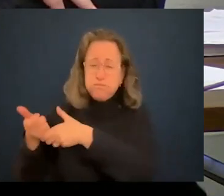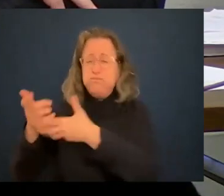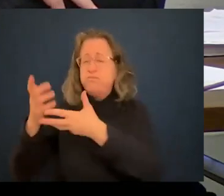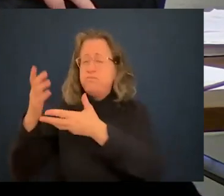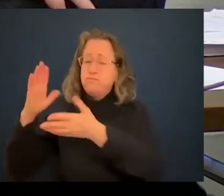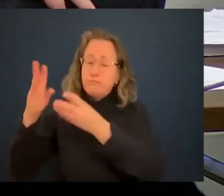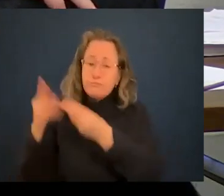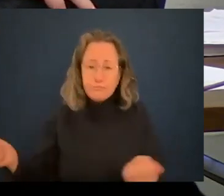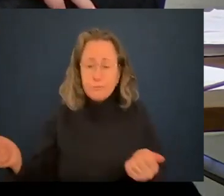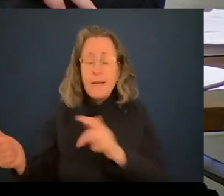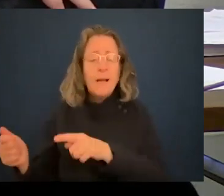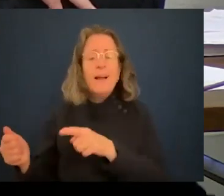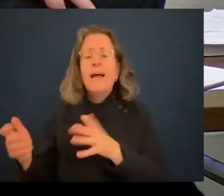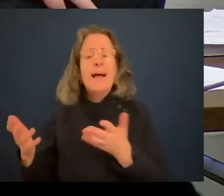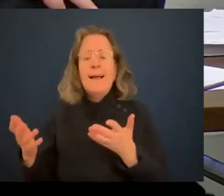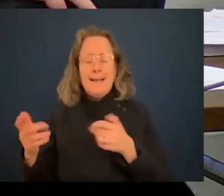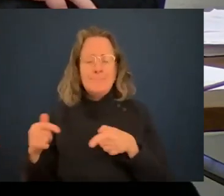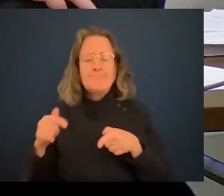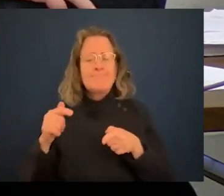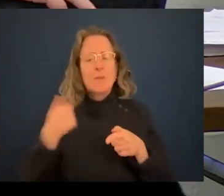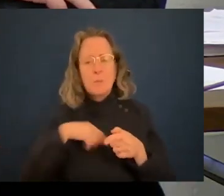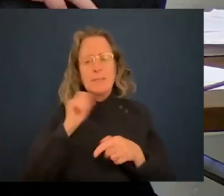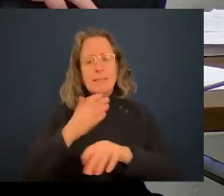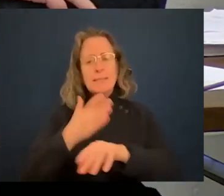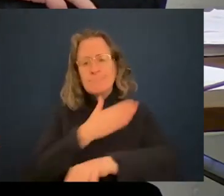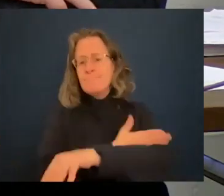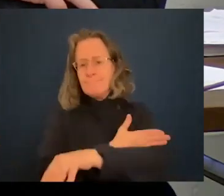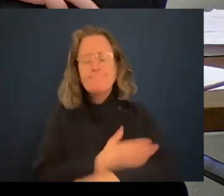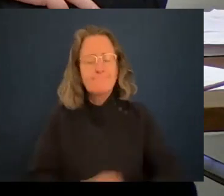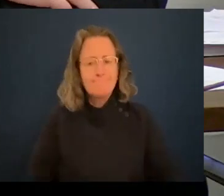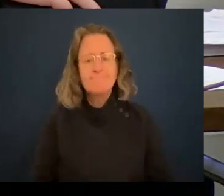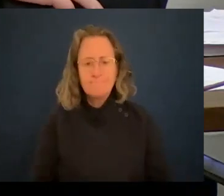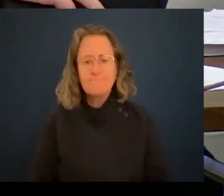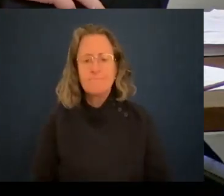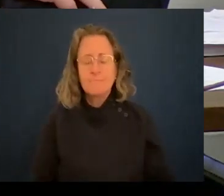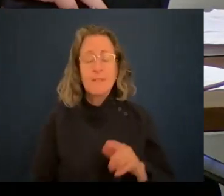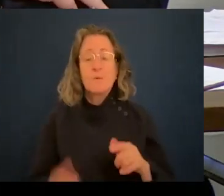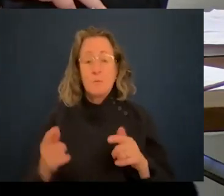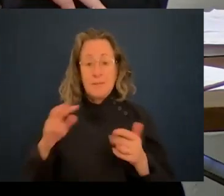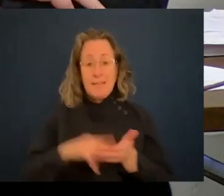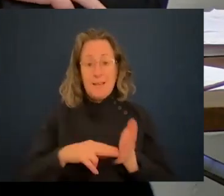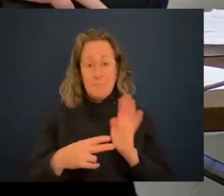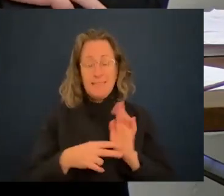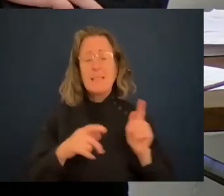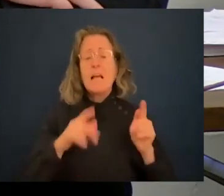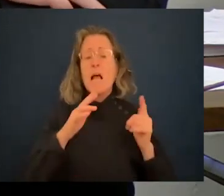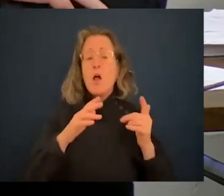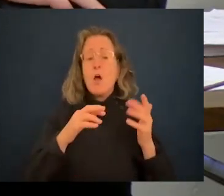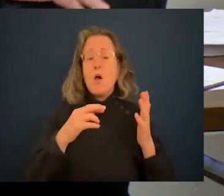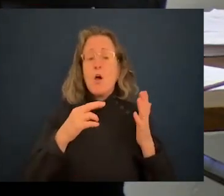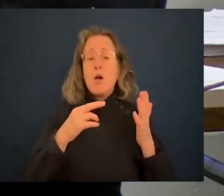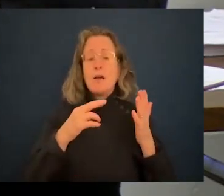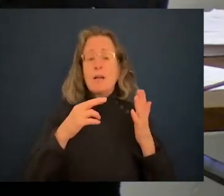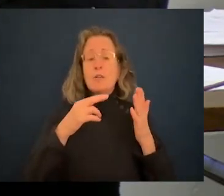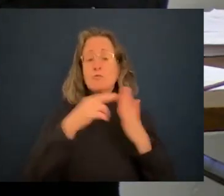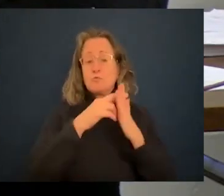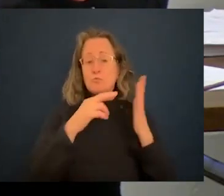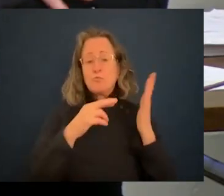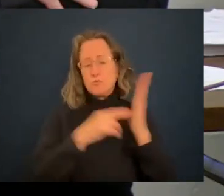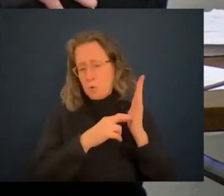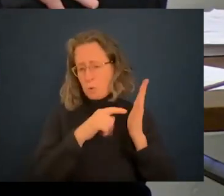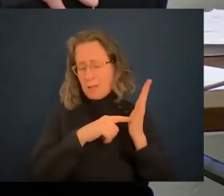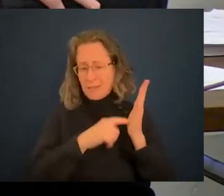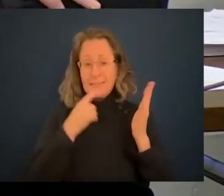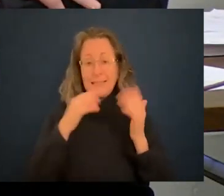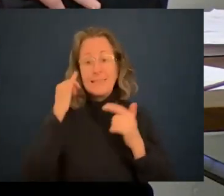um what that means is NFPA 1710 says for a structure fire just a regular house